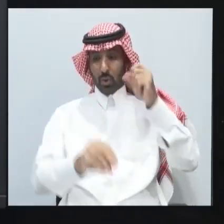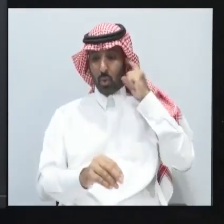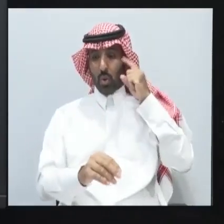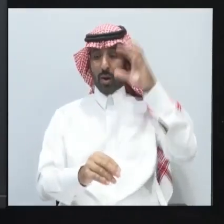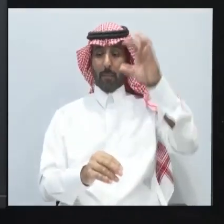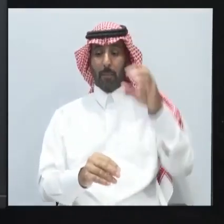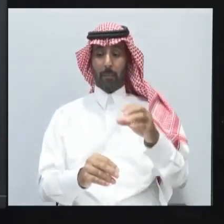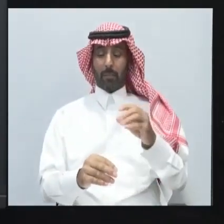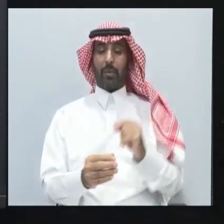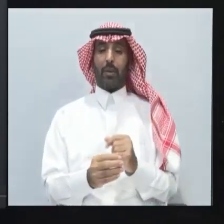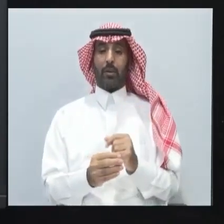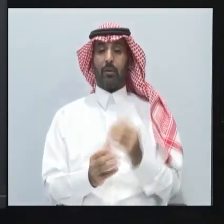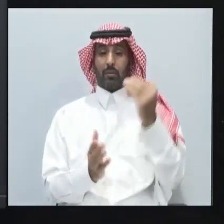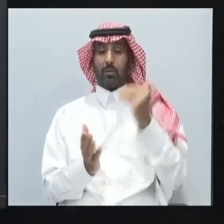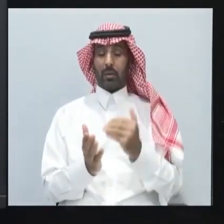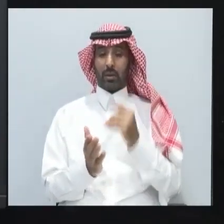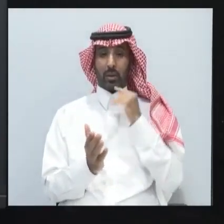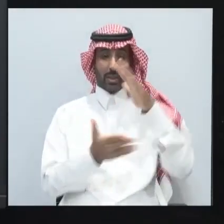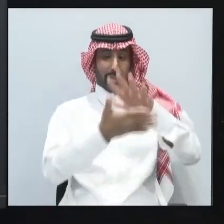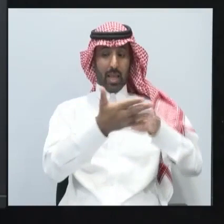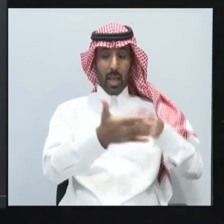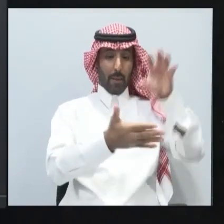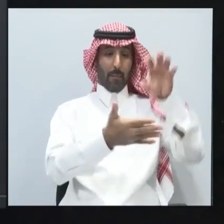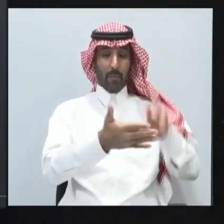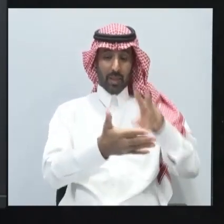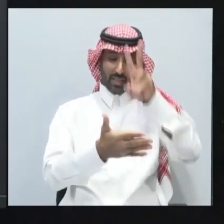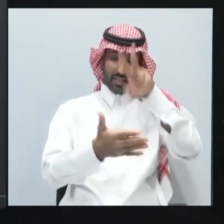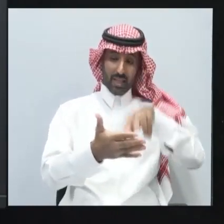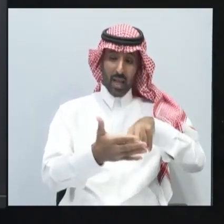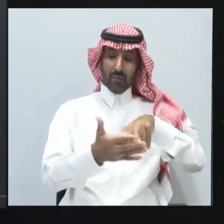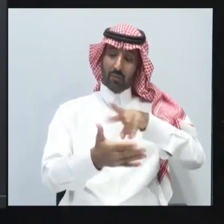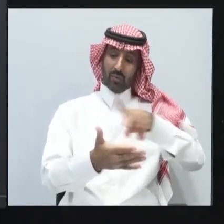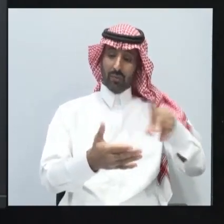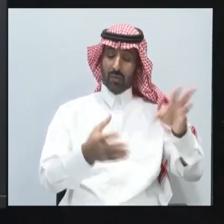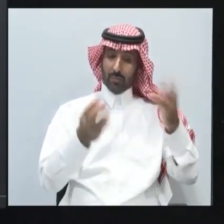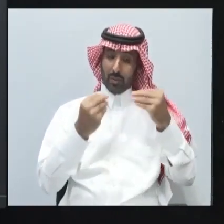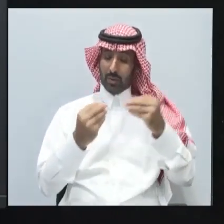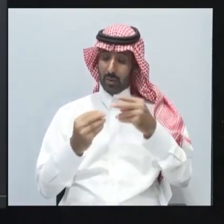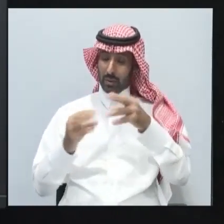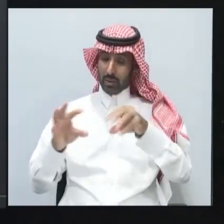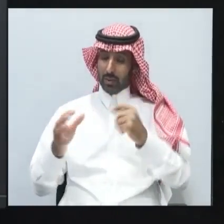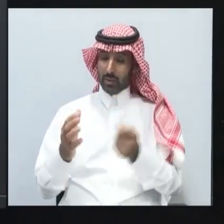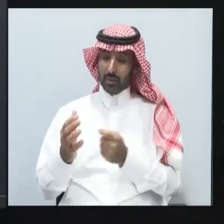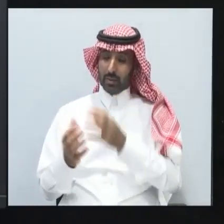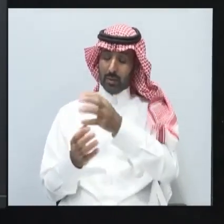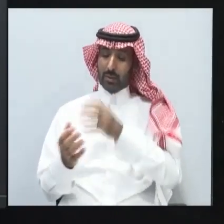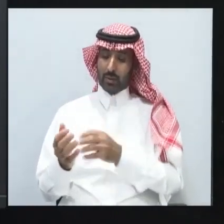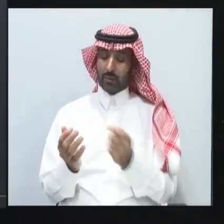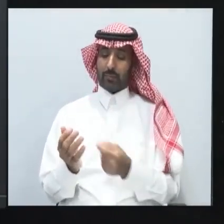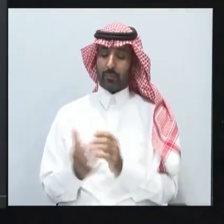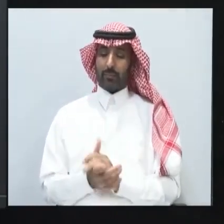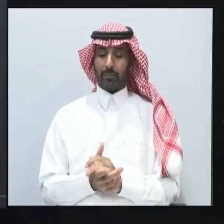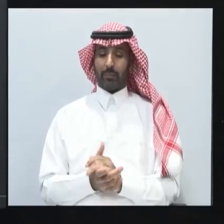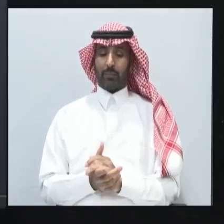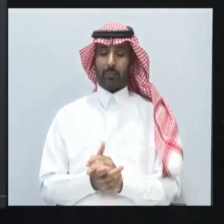to gather the thoughts. That's why when I told you that you're going to scan for different information and you're going to apply the information within